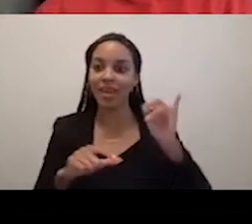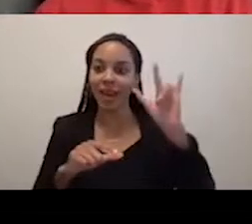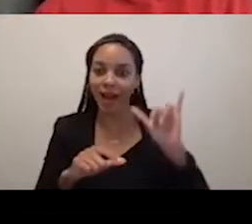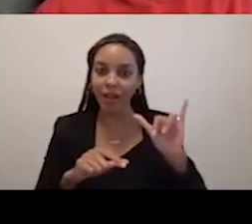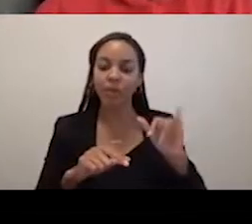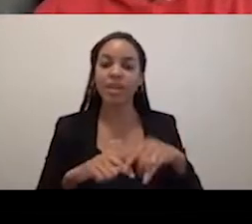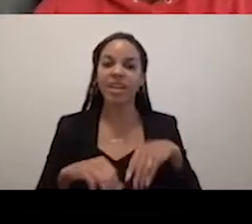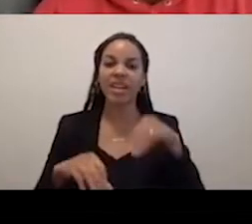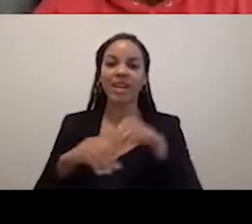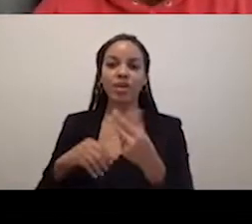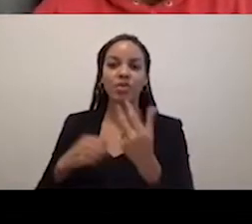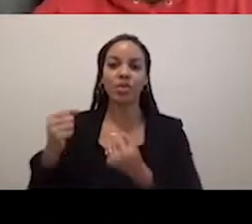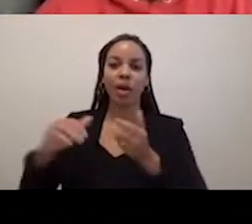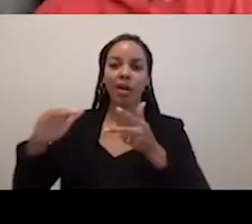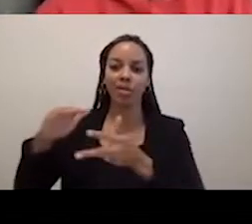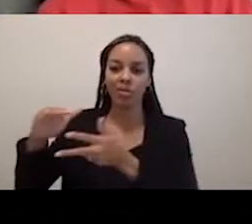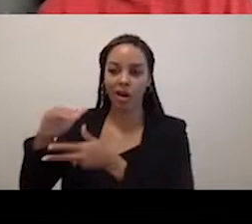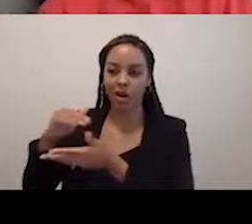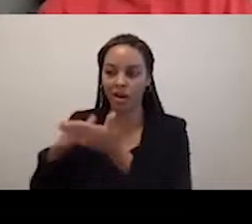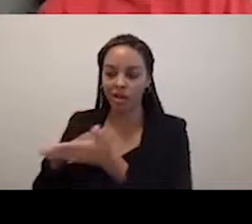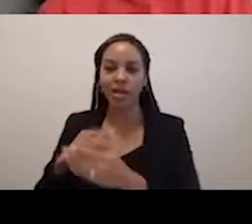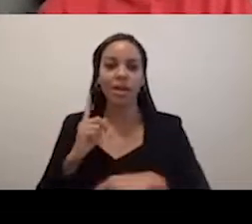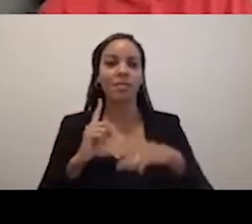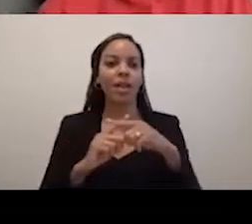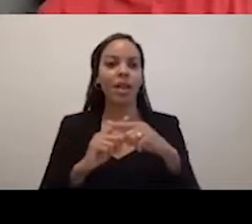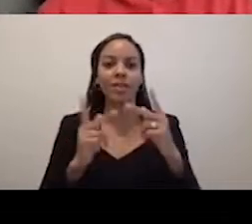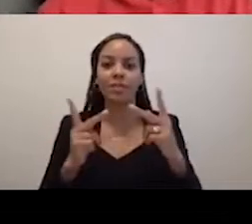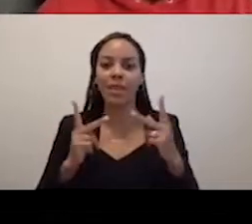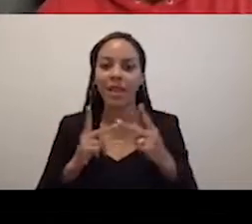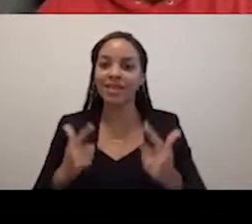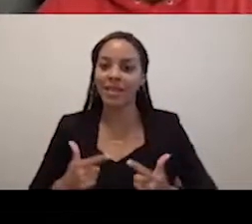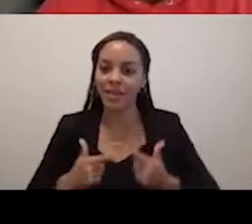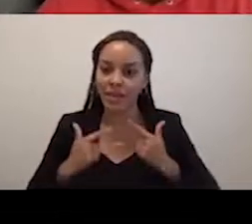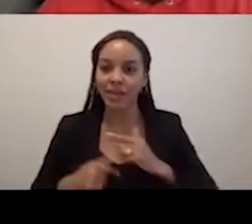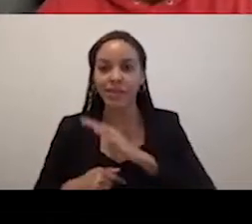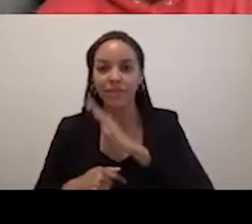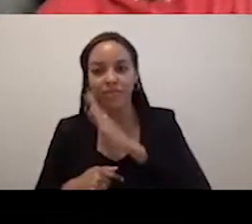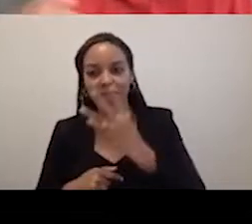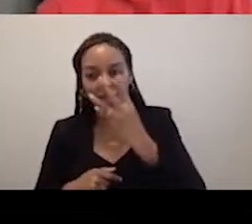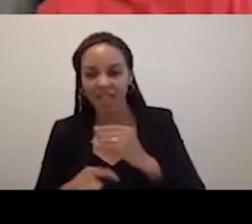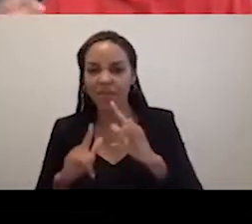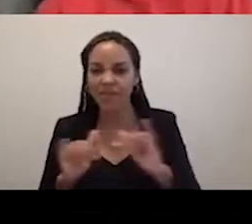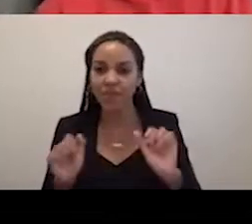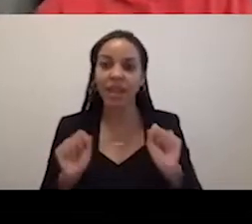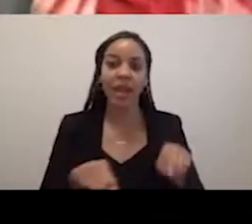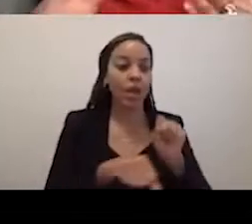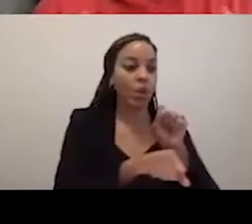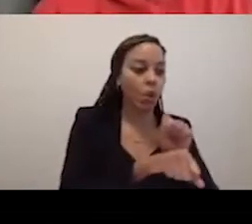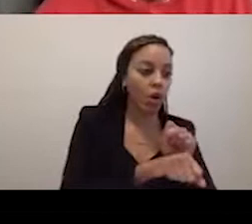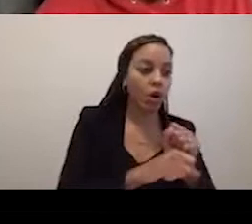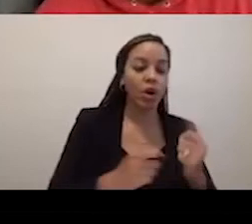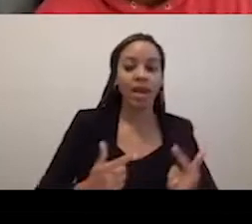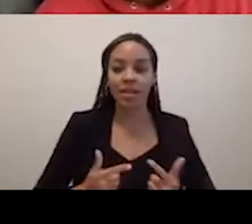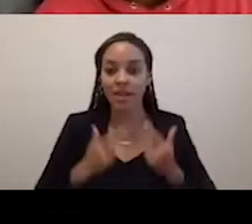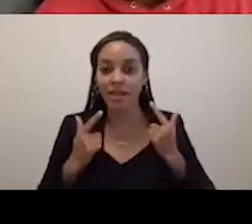garage, and a place to live. So artists can live, work, and exhibit in this space so that the environment comes